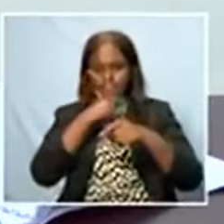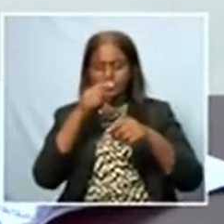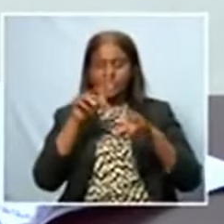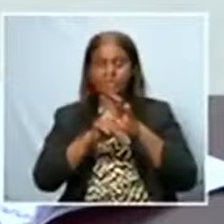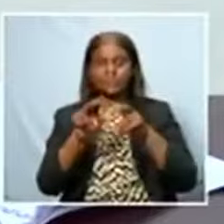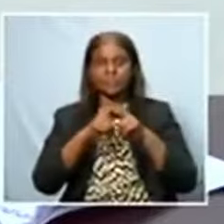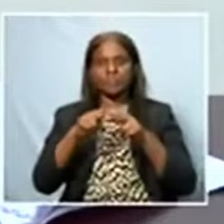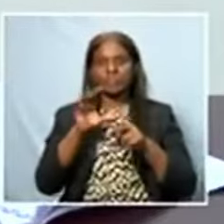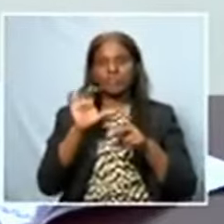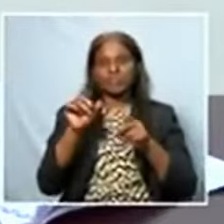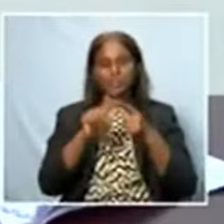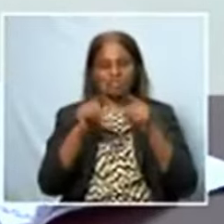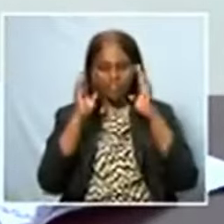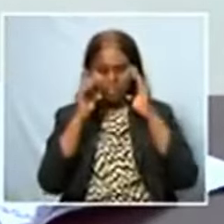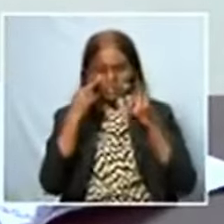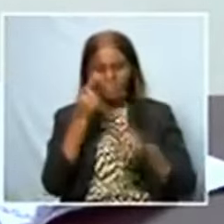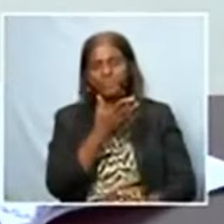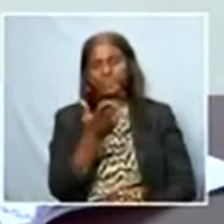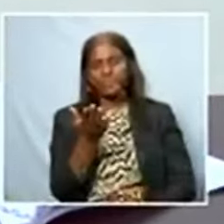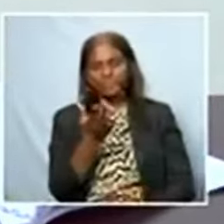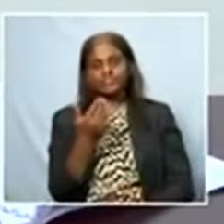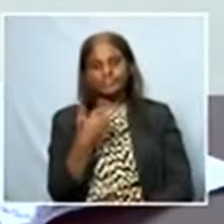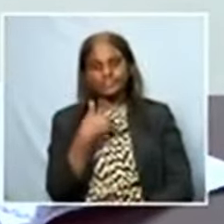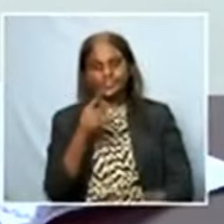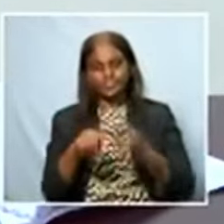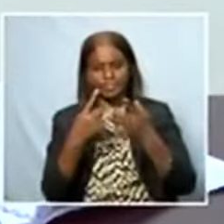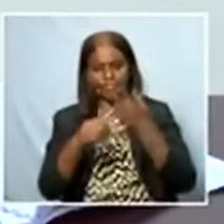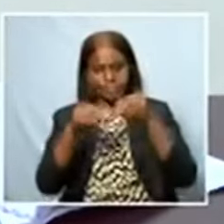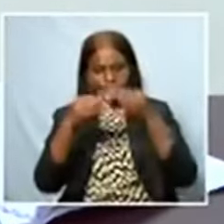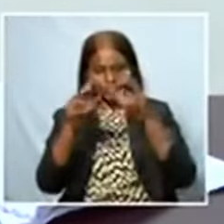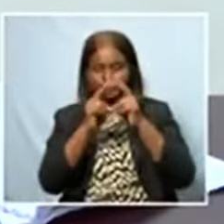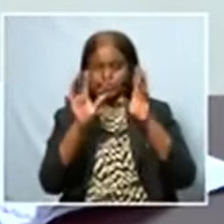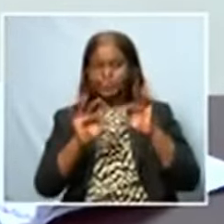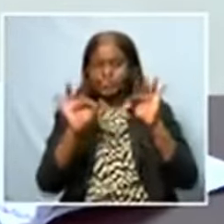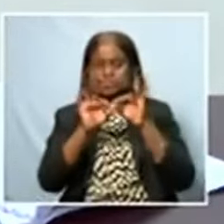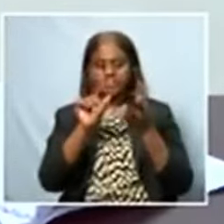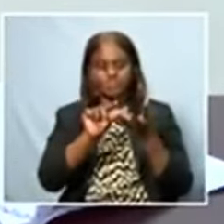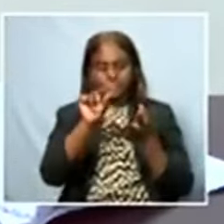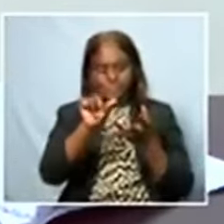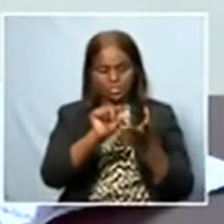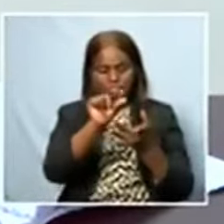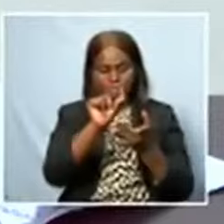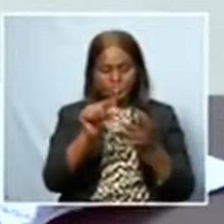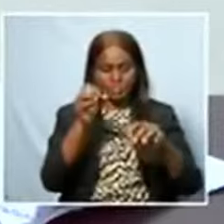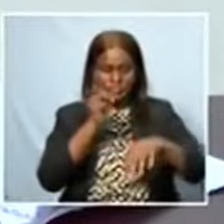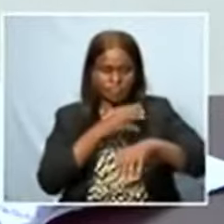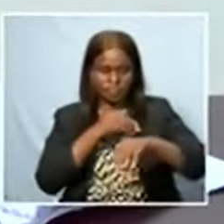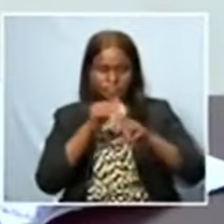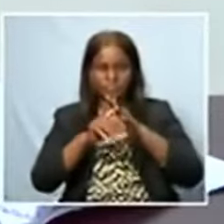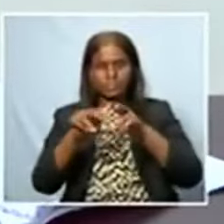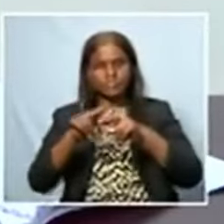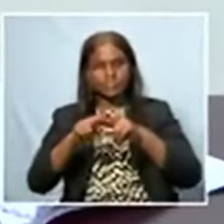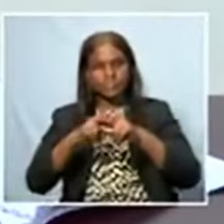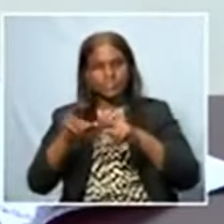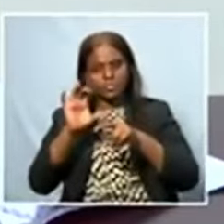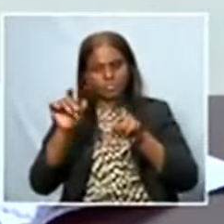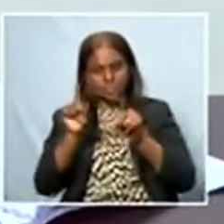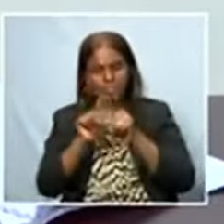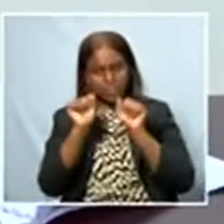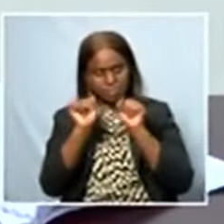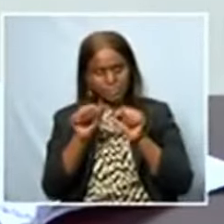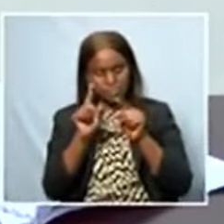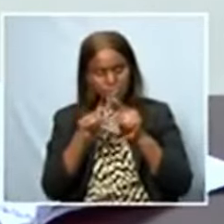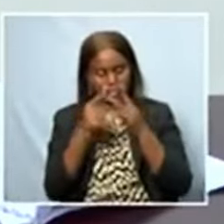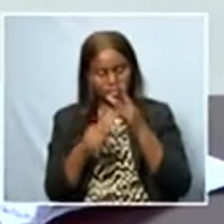rail sector to cater for that? So we have to provide the necessary incentives, so one, to invest in the rail sector and be able